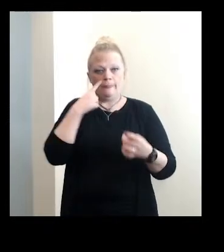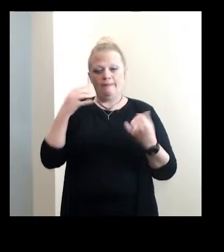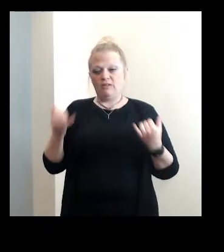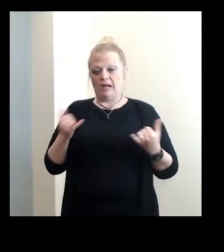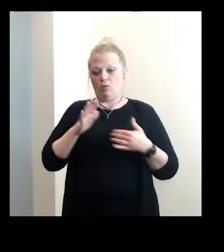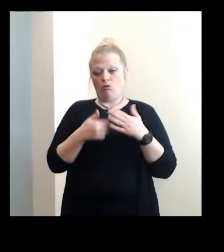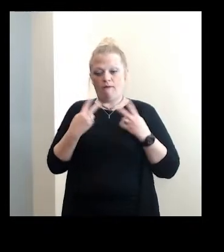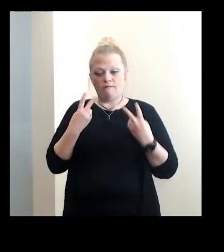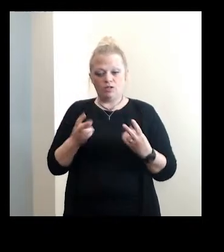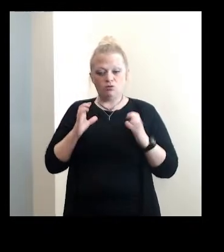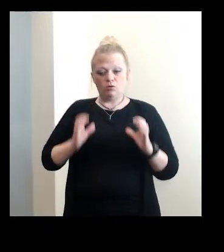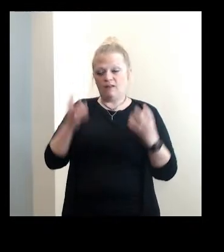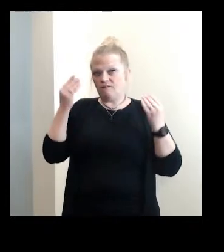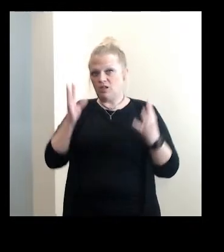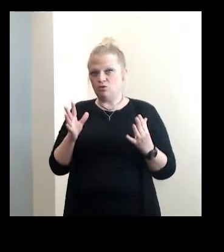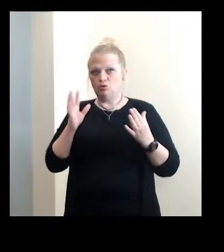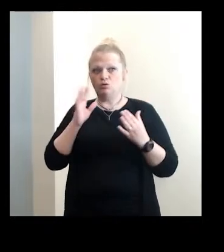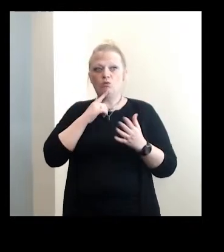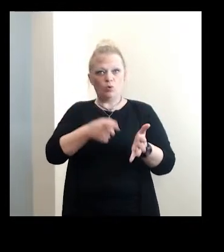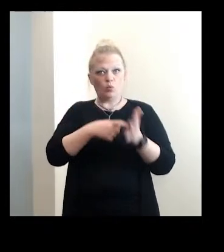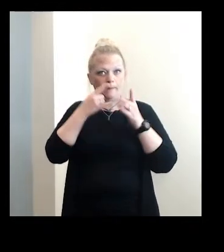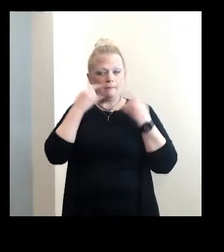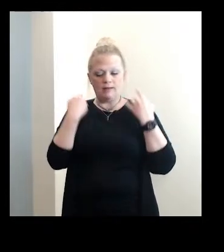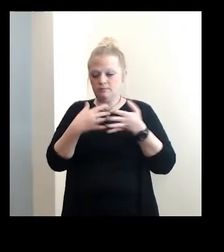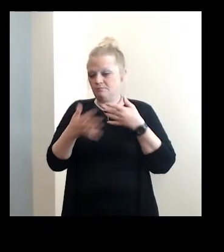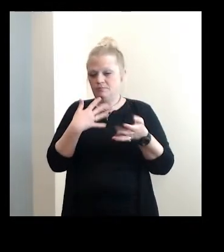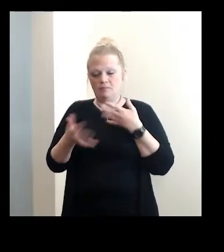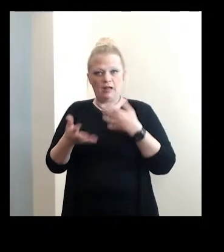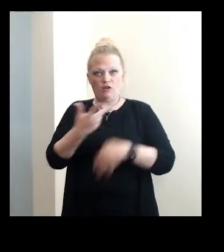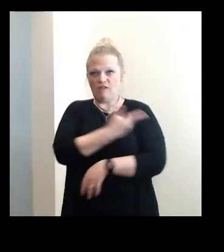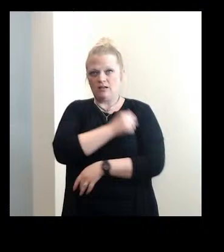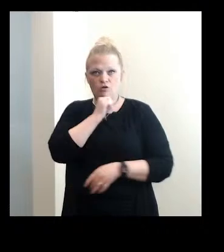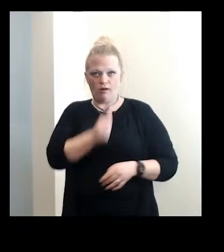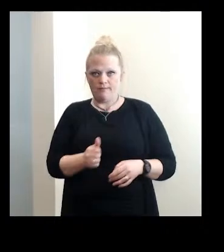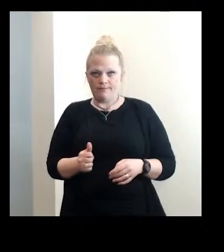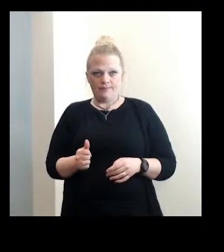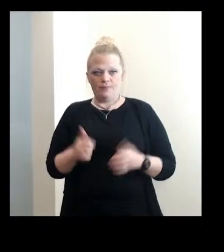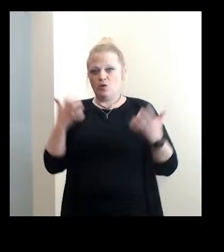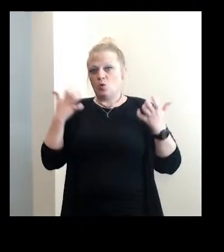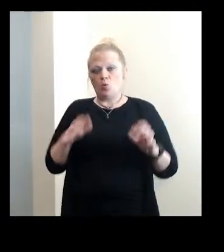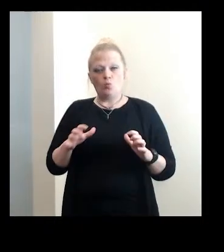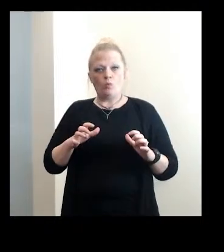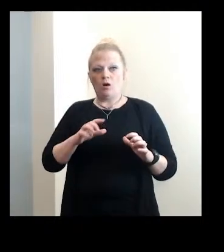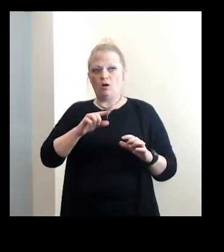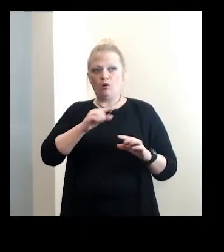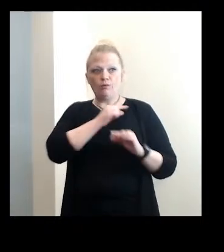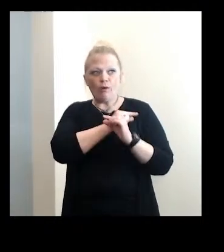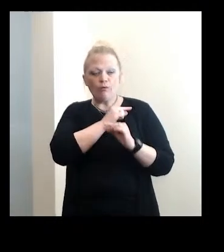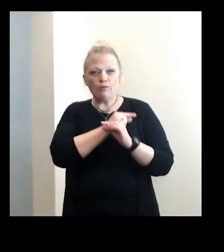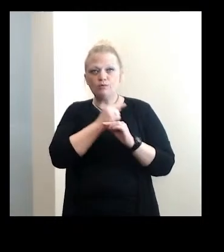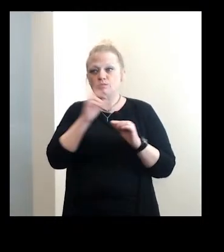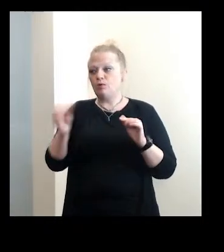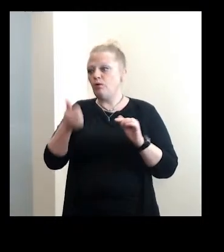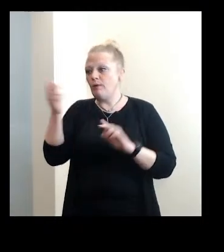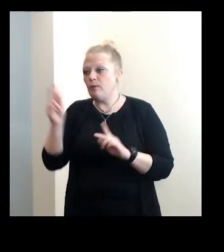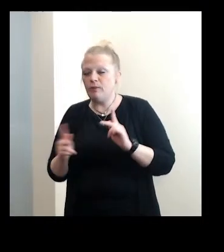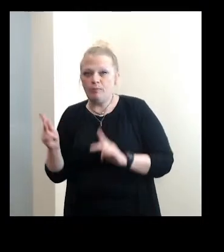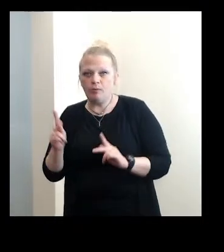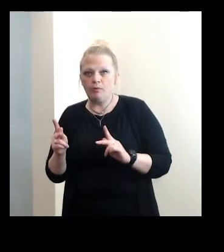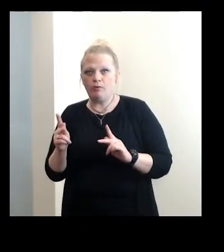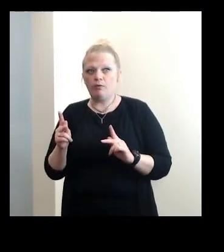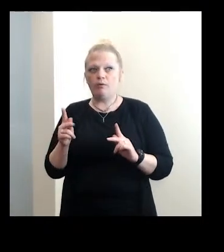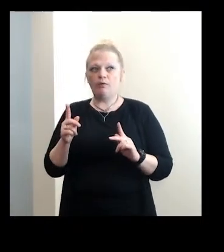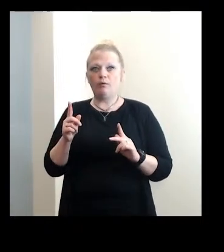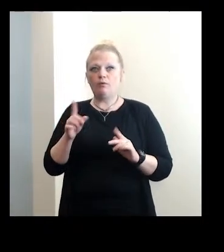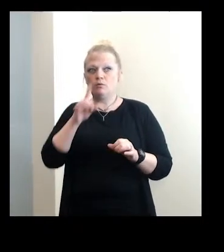all visitors, clients, and vendors are required to wear masks regardless of vaccination status. We do not want our security guards, we do not want other individuals to have